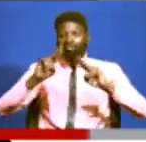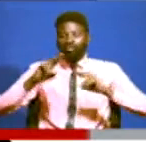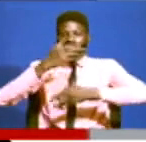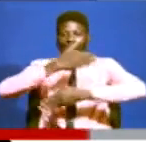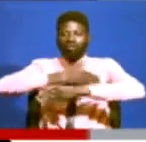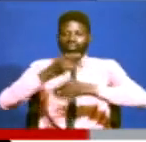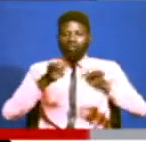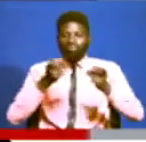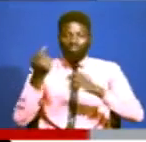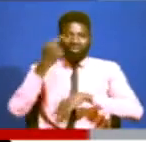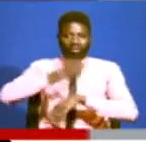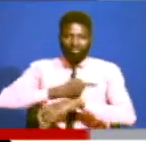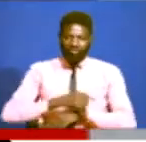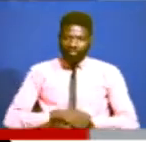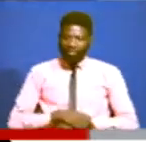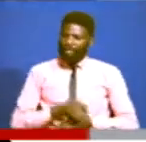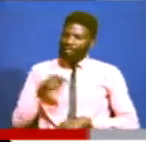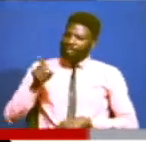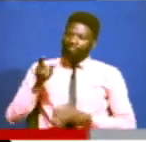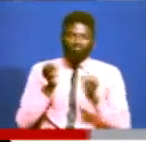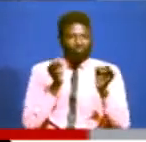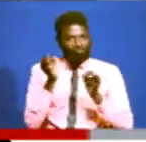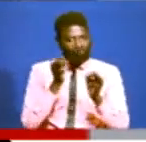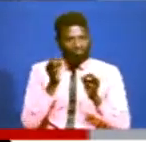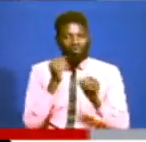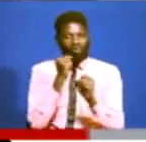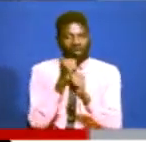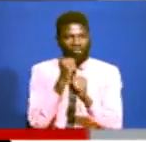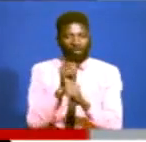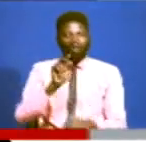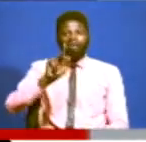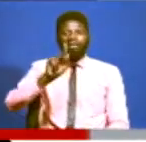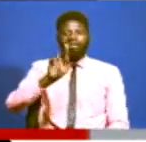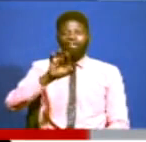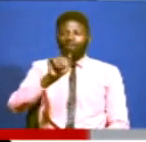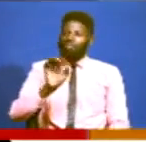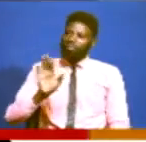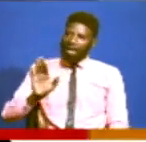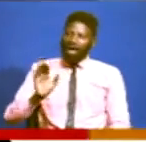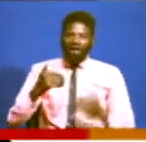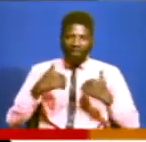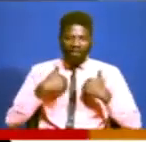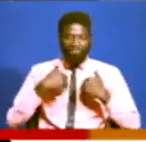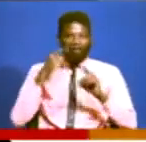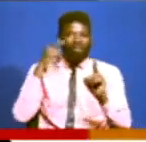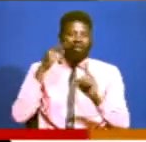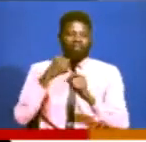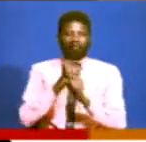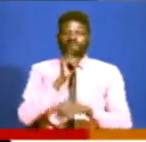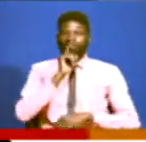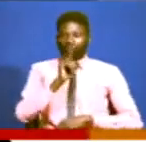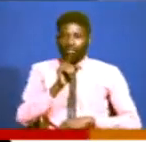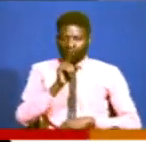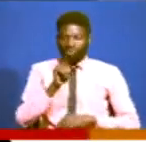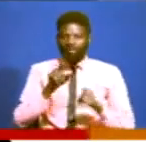today, and he has just outlined a number of efforts that the Kenya Revenue Authority has put in place to ensure that customs collection is made